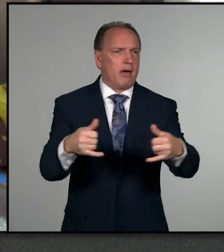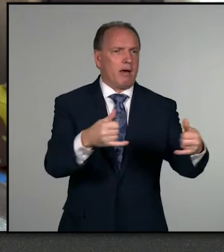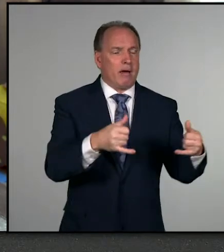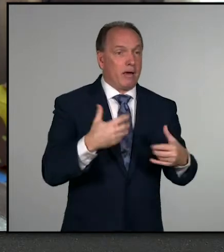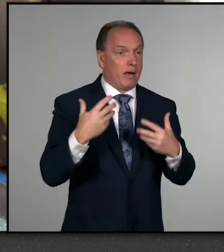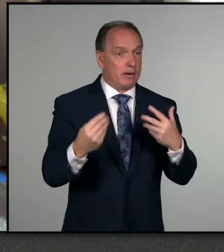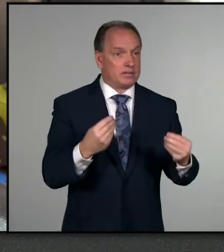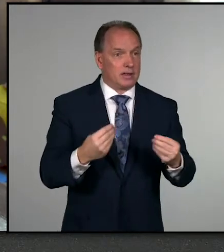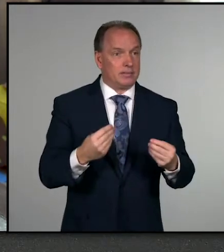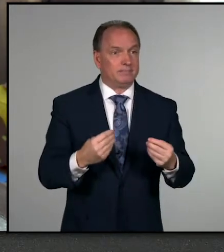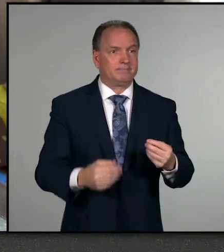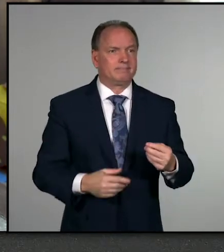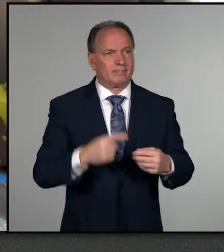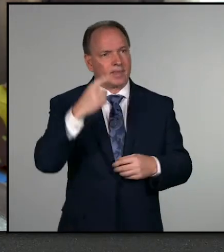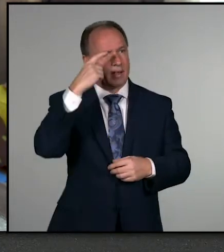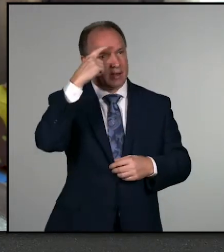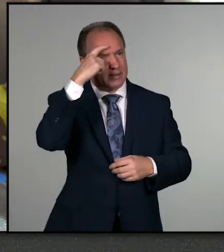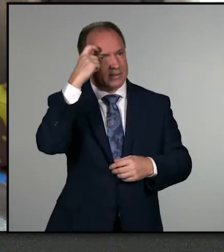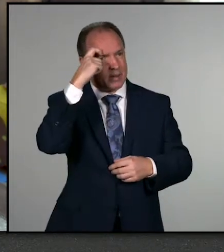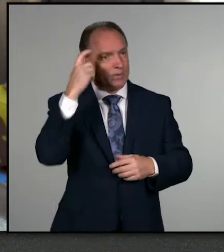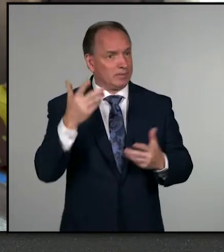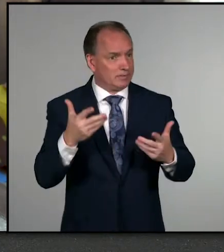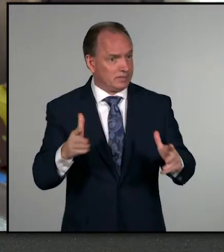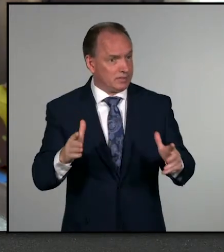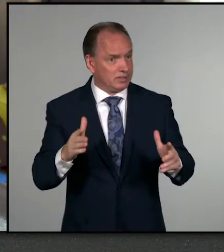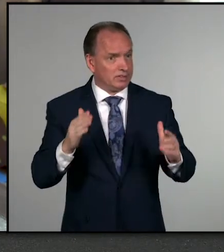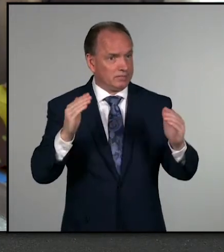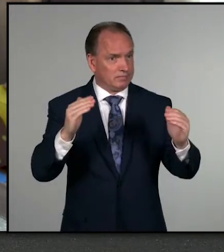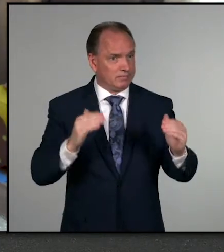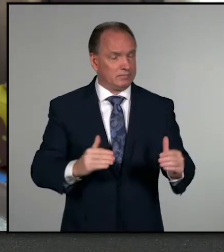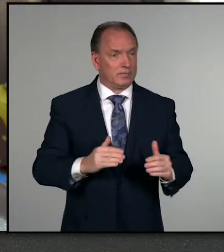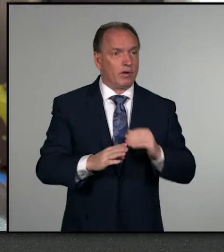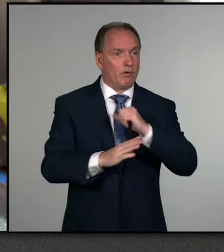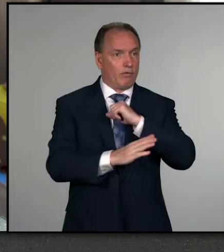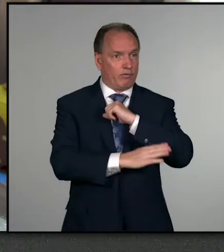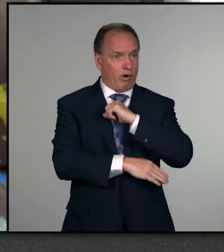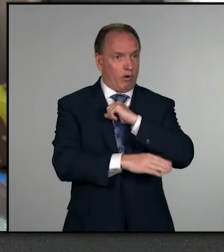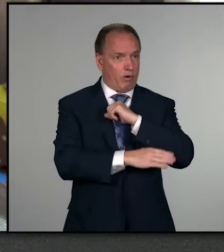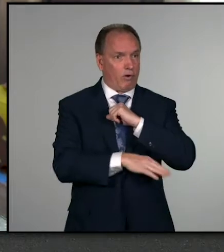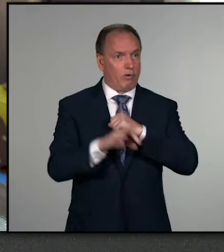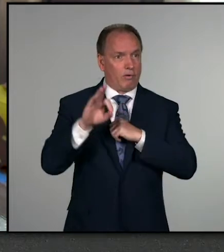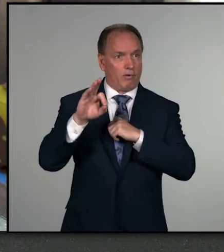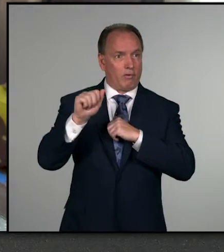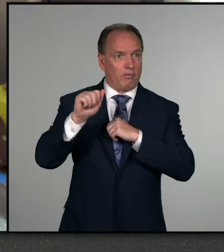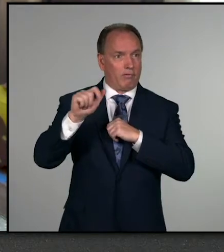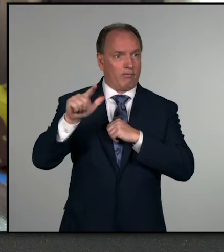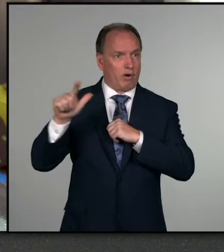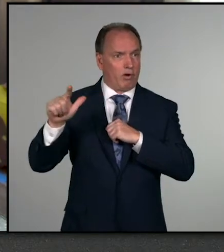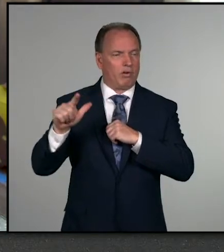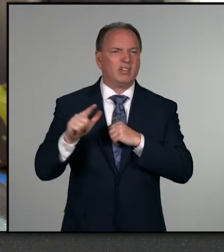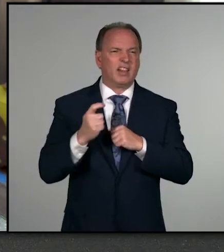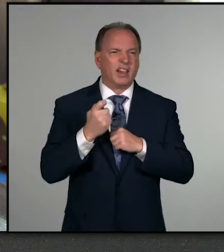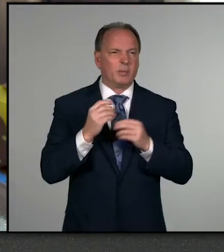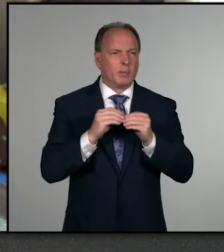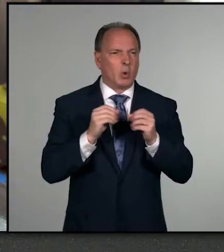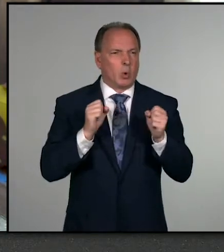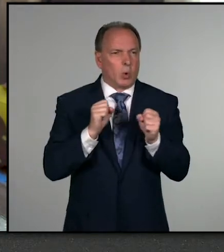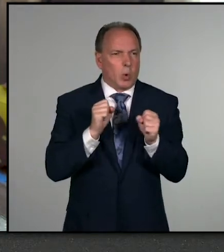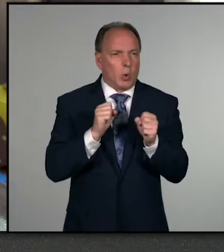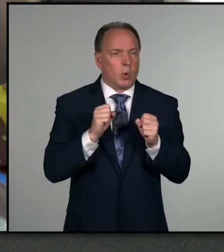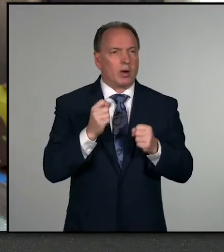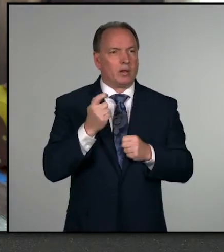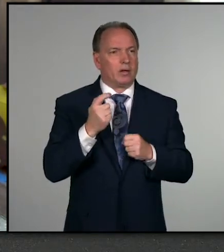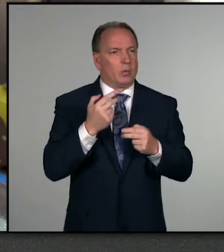play. After summer, we have fall. And fall gets to be a little more chilly, a little